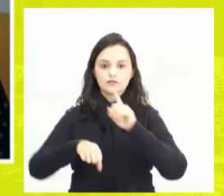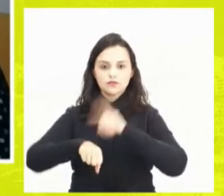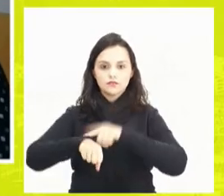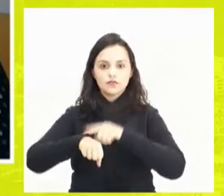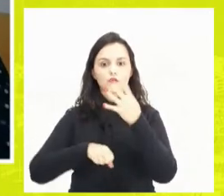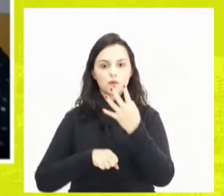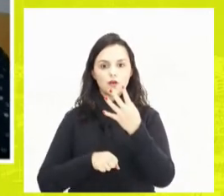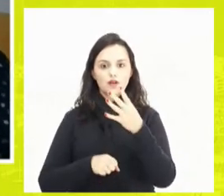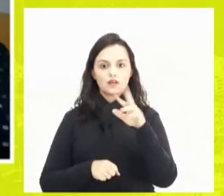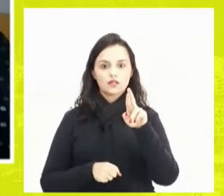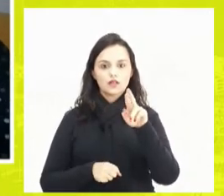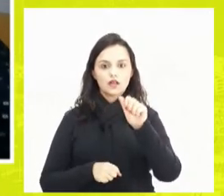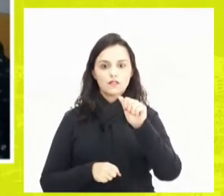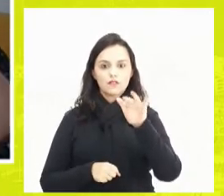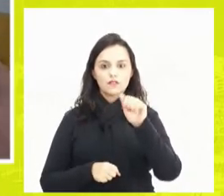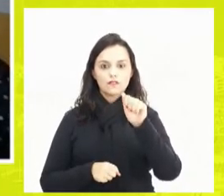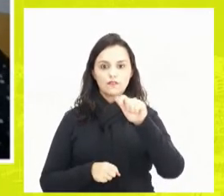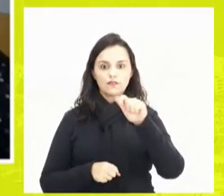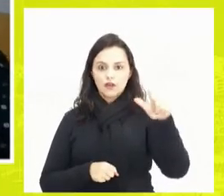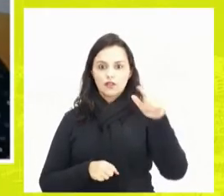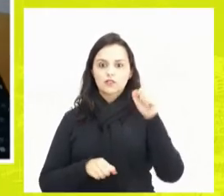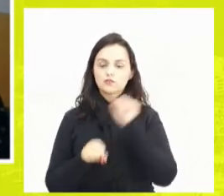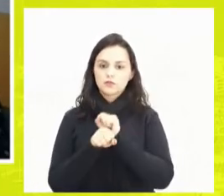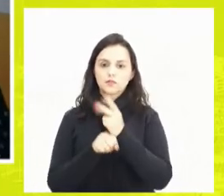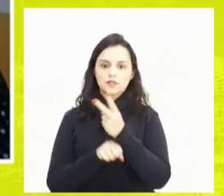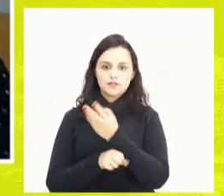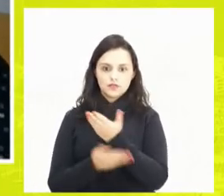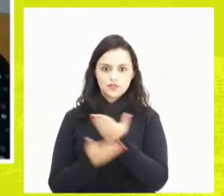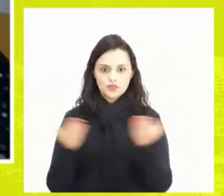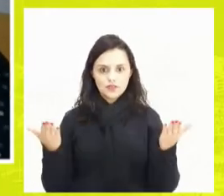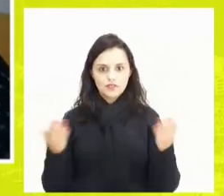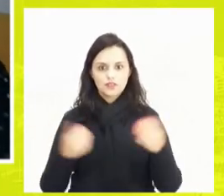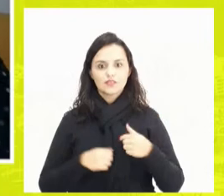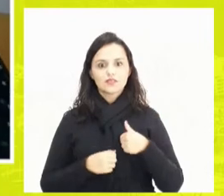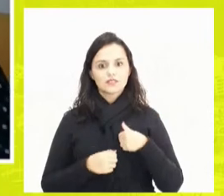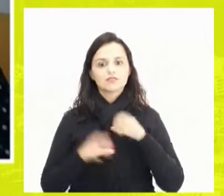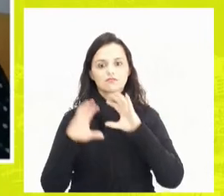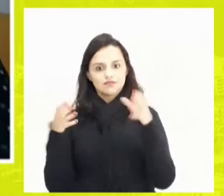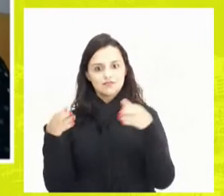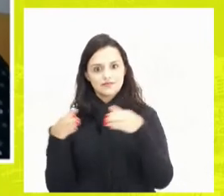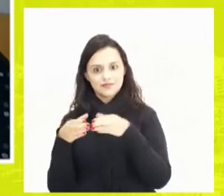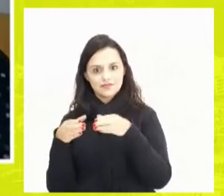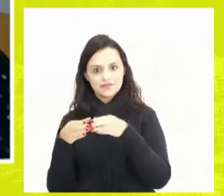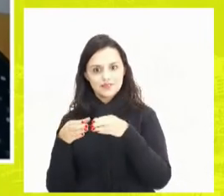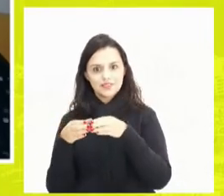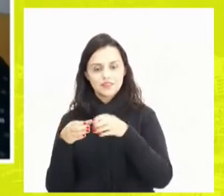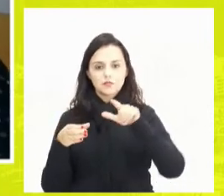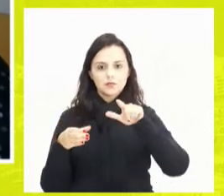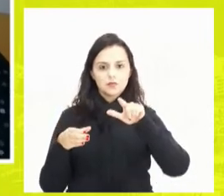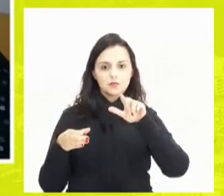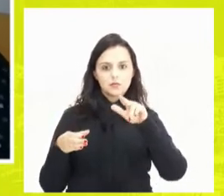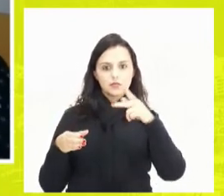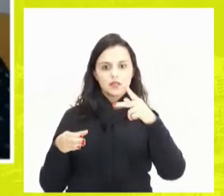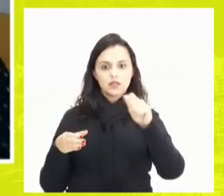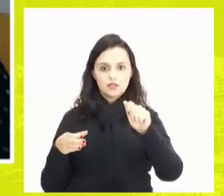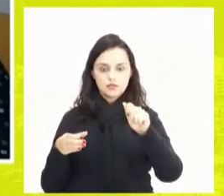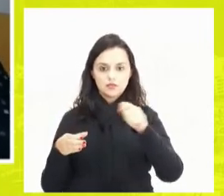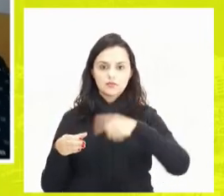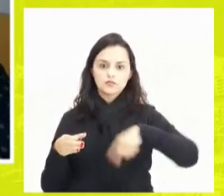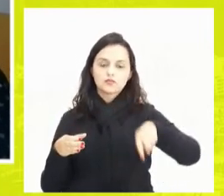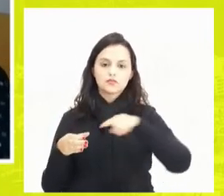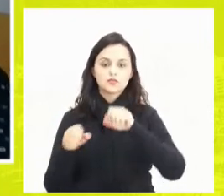kappa and dominique wait for you in the second workshop and marcelo and i the entire lupa team will wait for